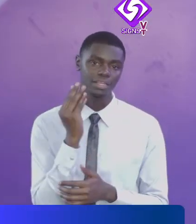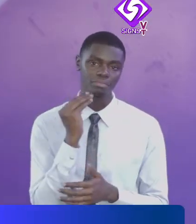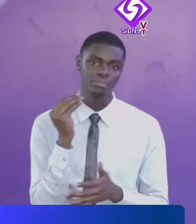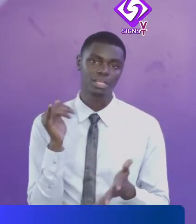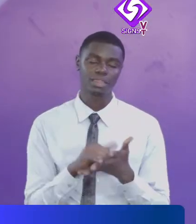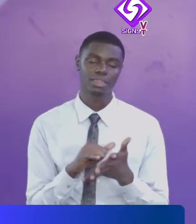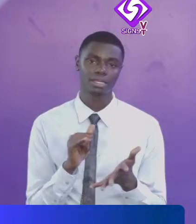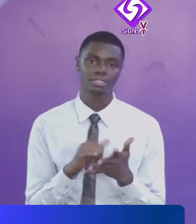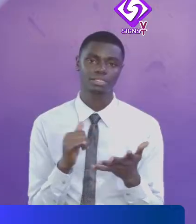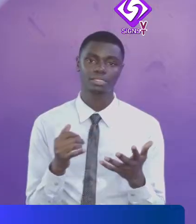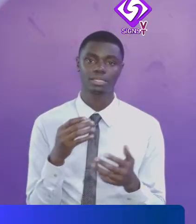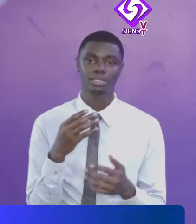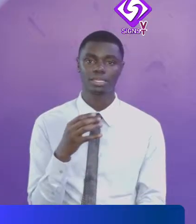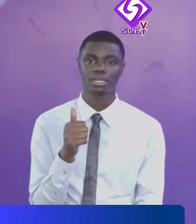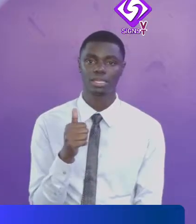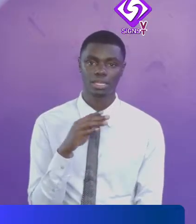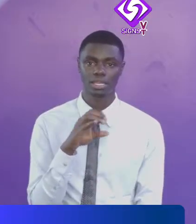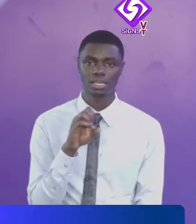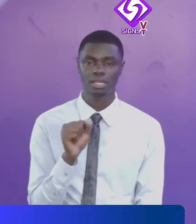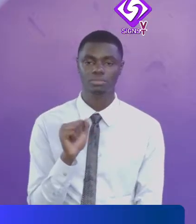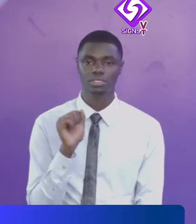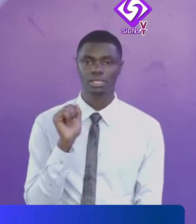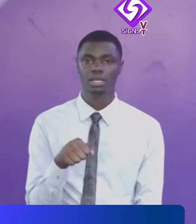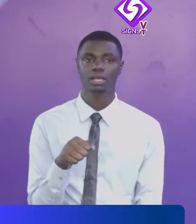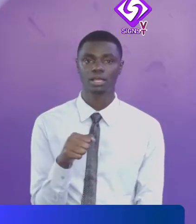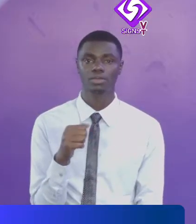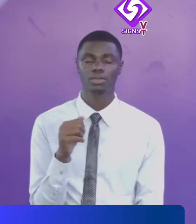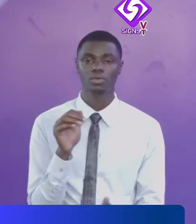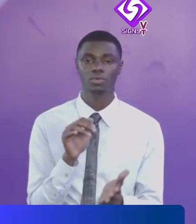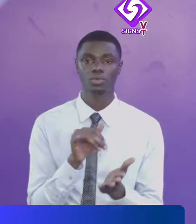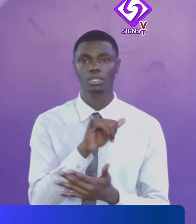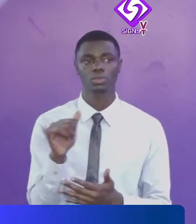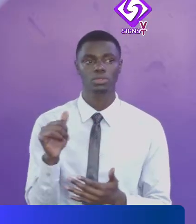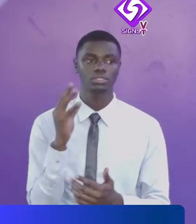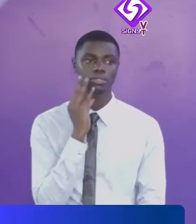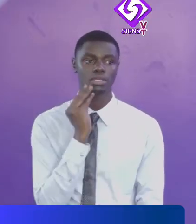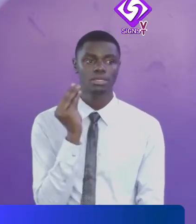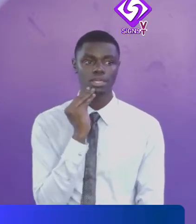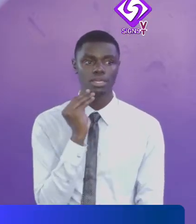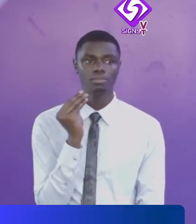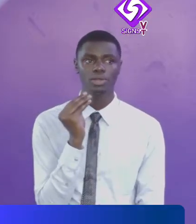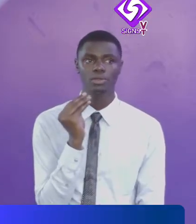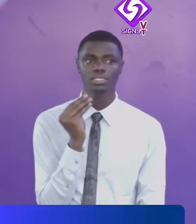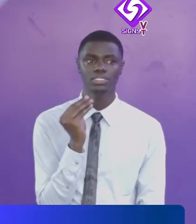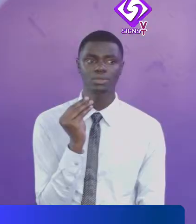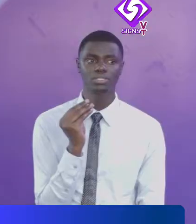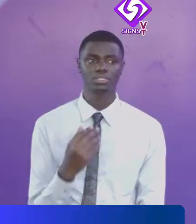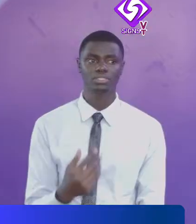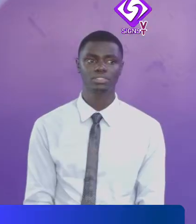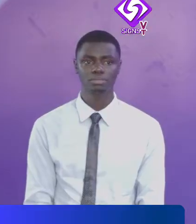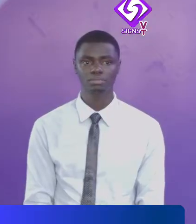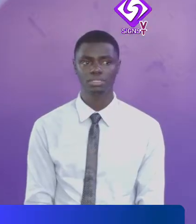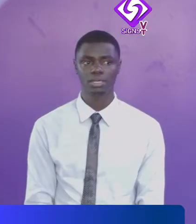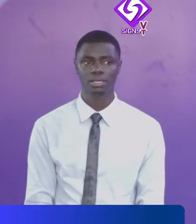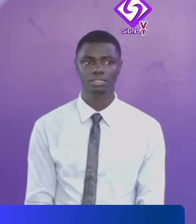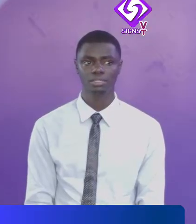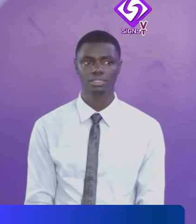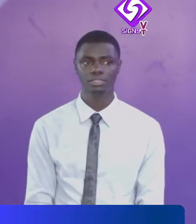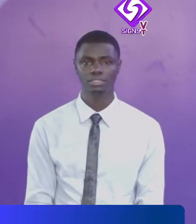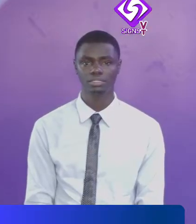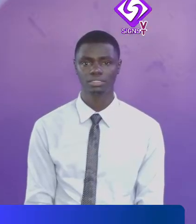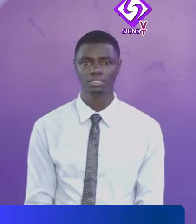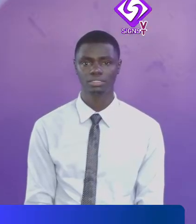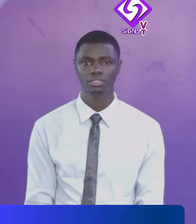count. And ABSA has been around for a very long time. We have the experience, we have the expertise that is required to make sure that we manage your financial assets a lot